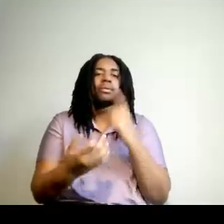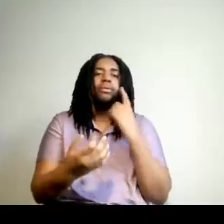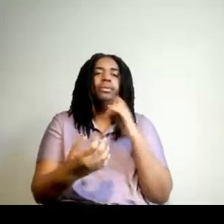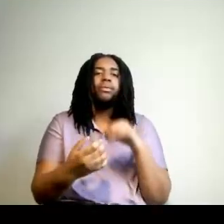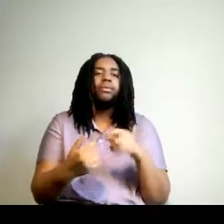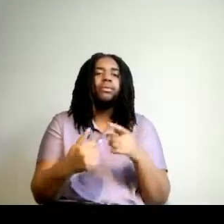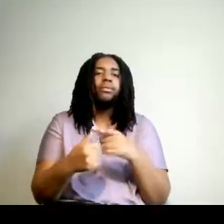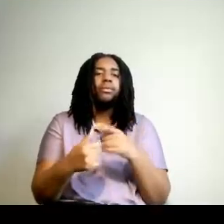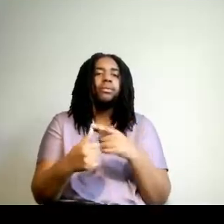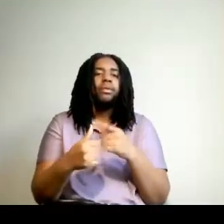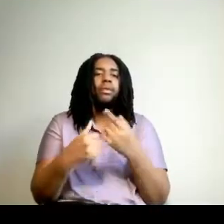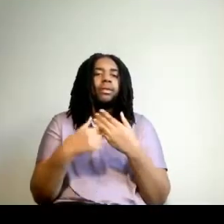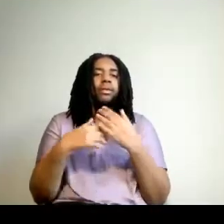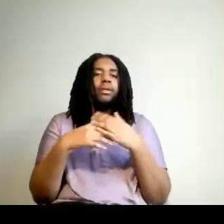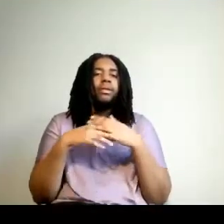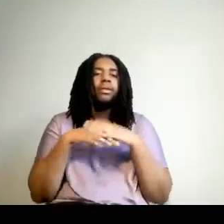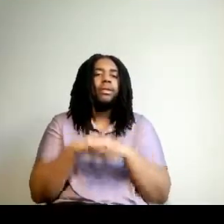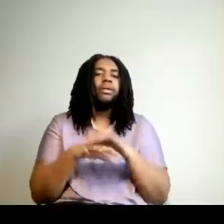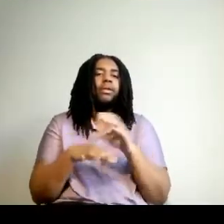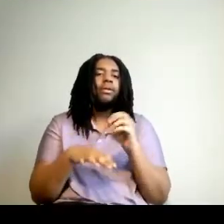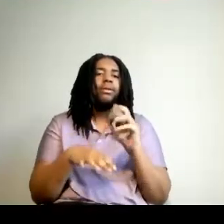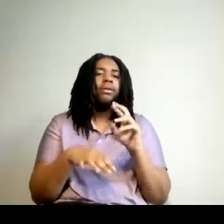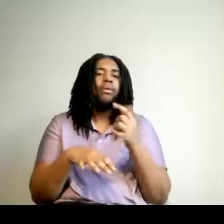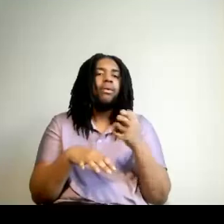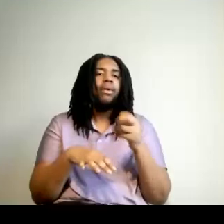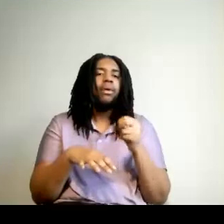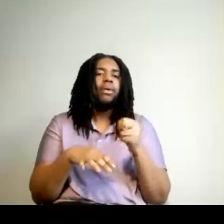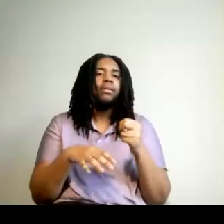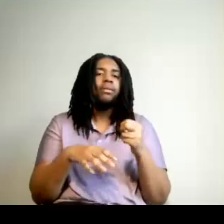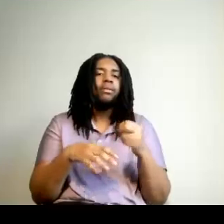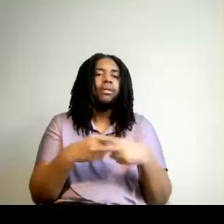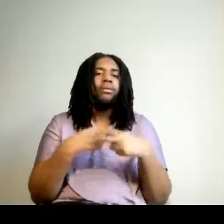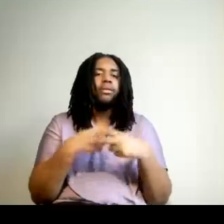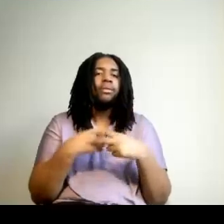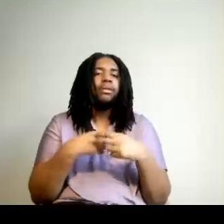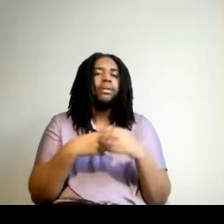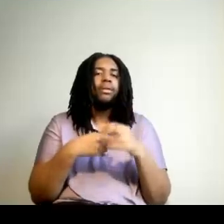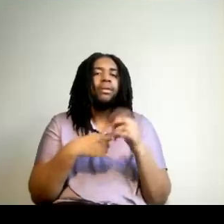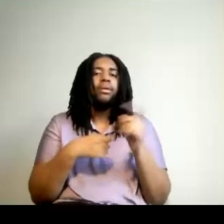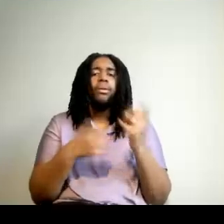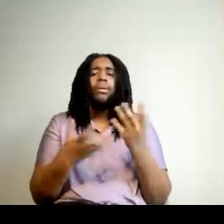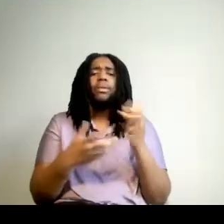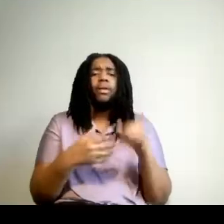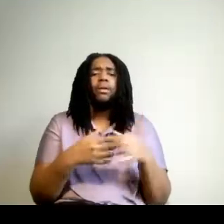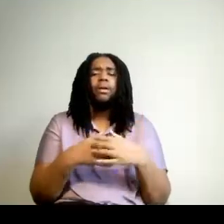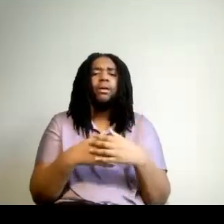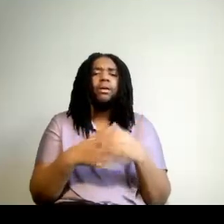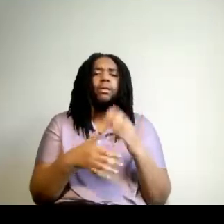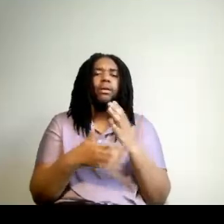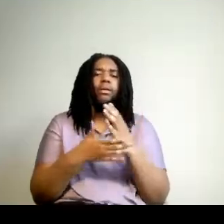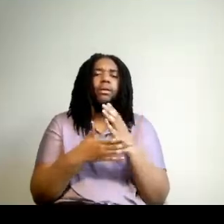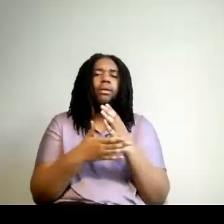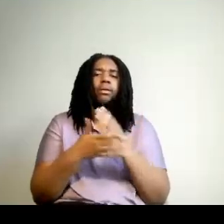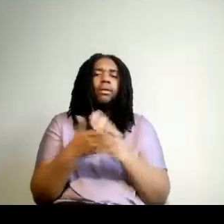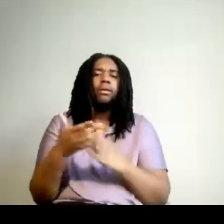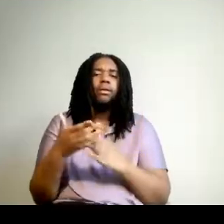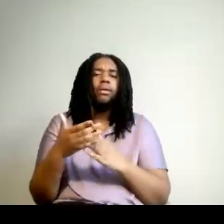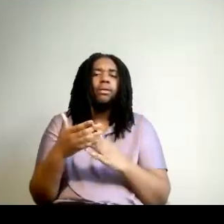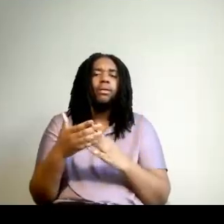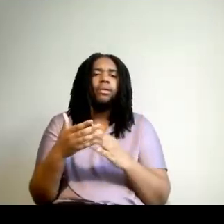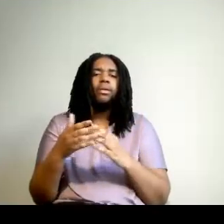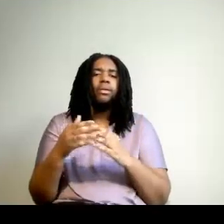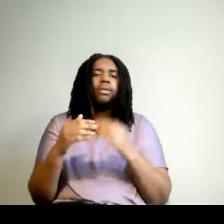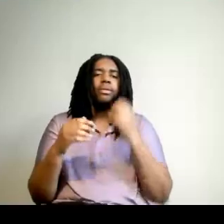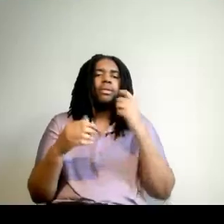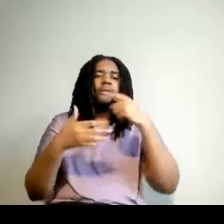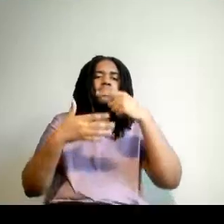organ inventories. Now, what are organ inventories? That is a part of the chart where there are a list of bodily organs,